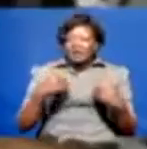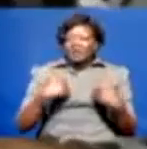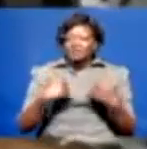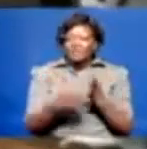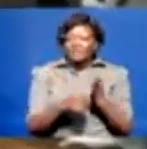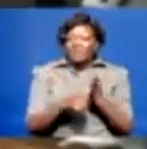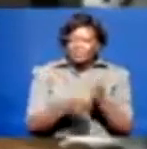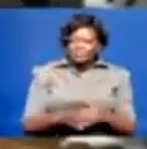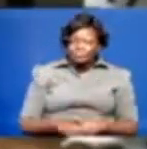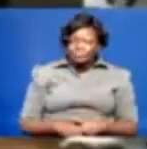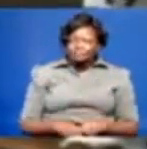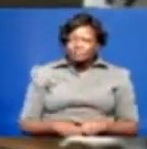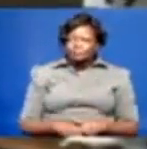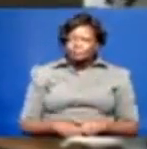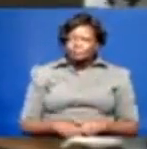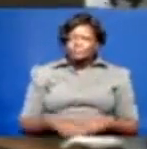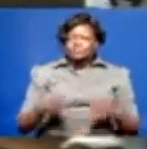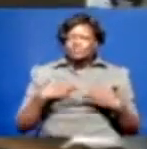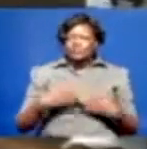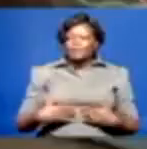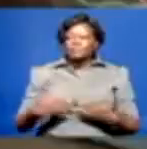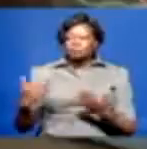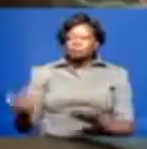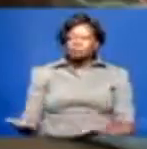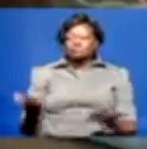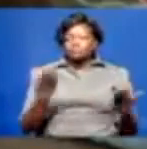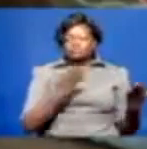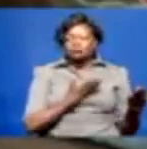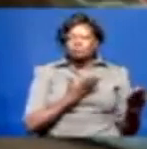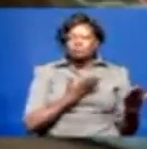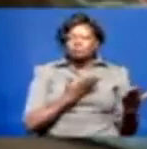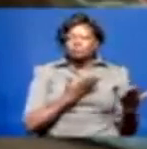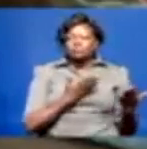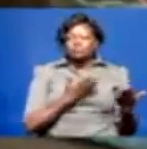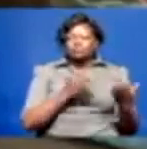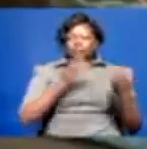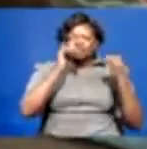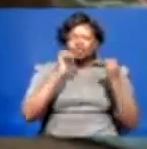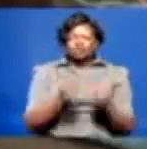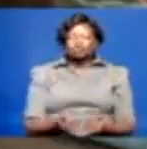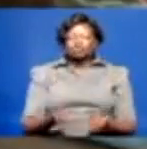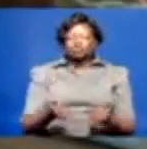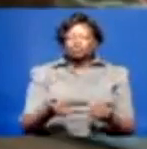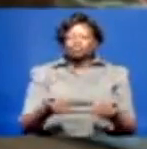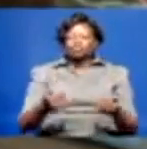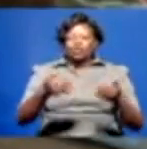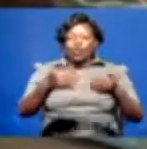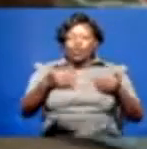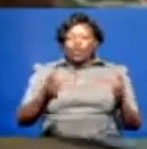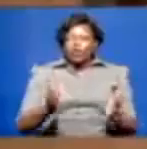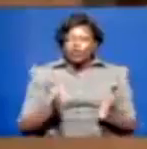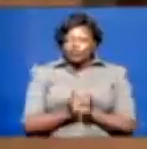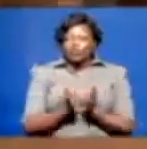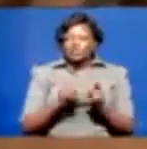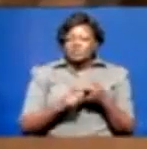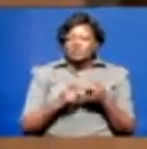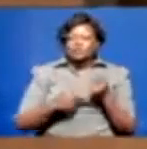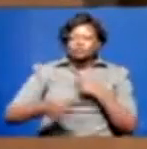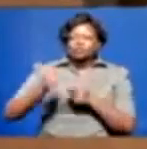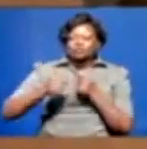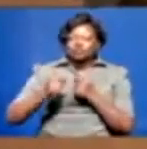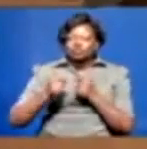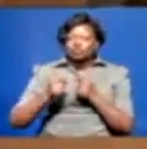tofauti. The remains are then transferred into a fresh coffin. The group involved in the process drank some traditional herbs